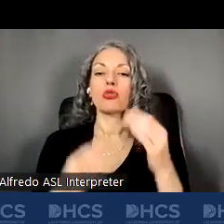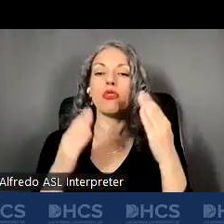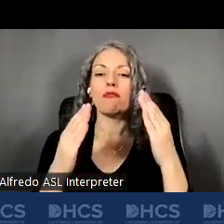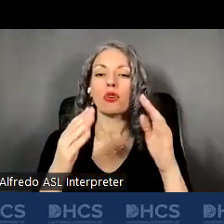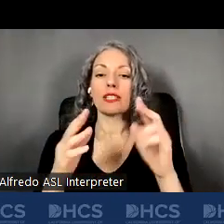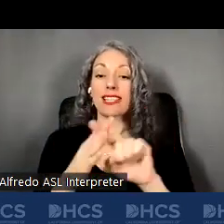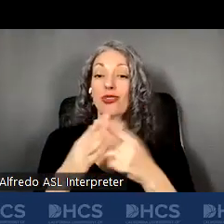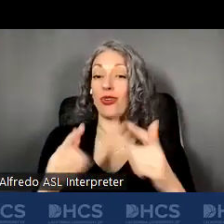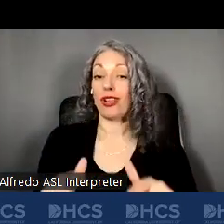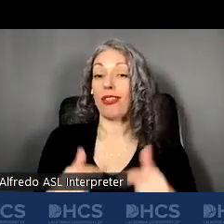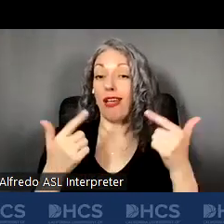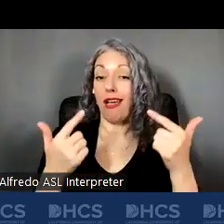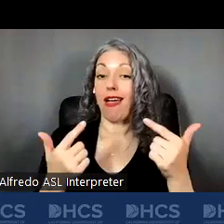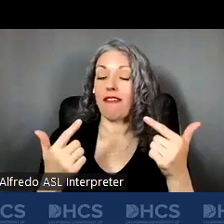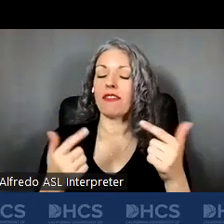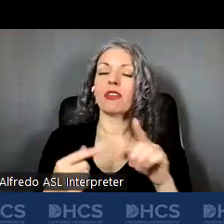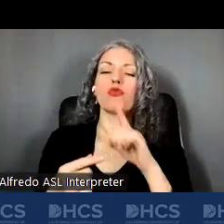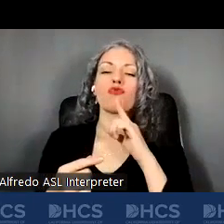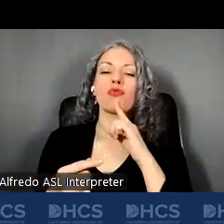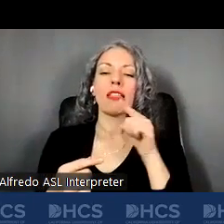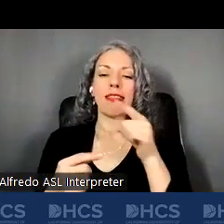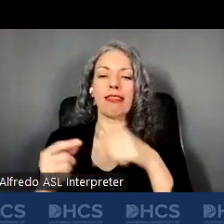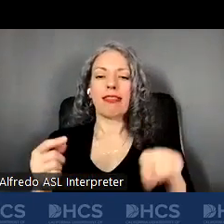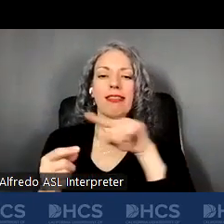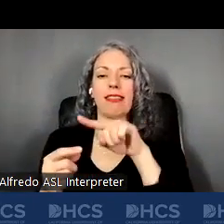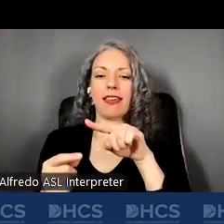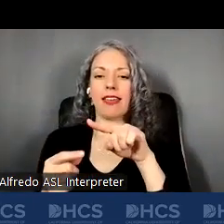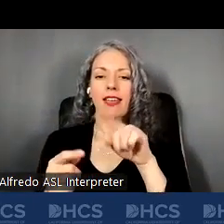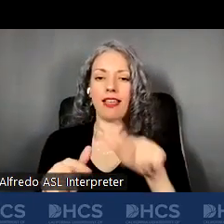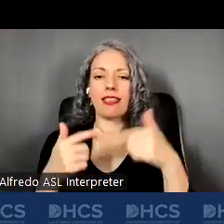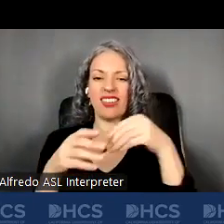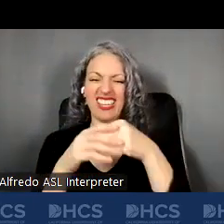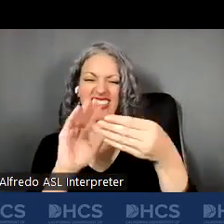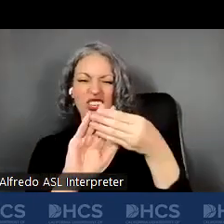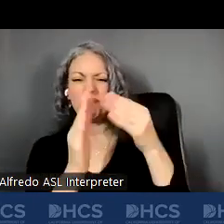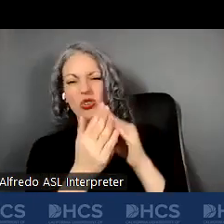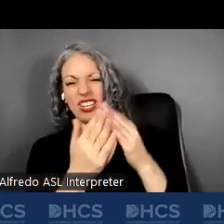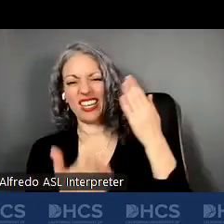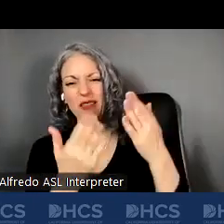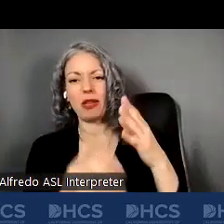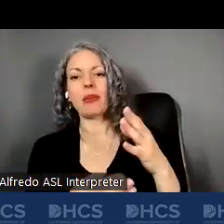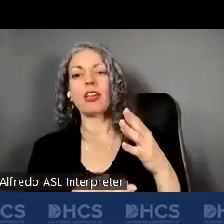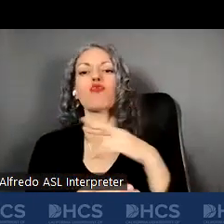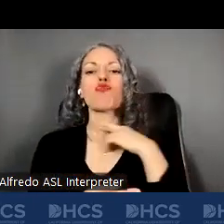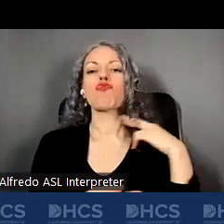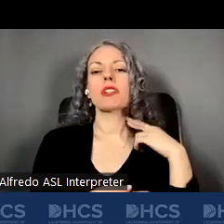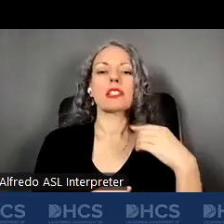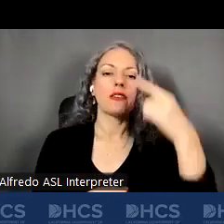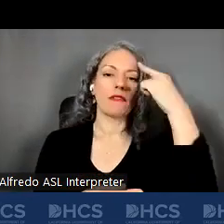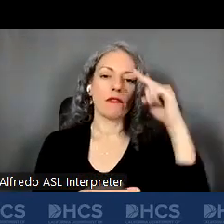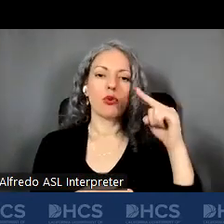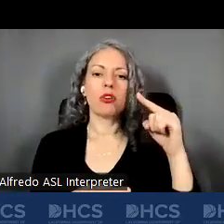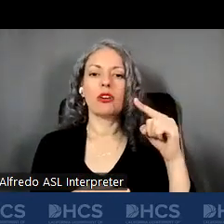is really focused on those individuals that are living in the community and might be at risk for institutionalization